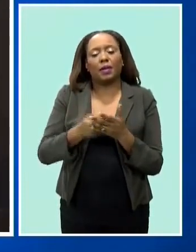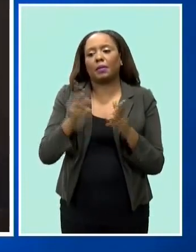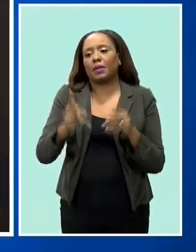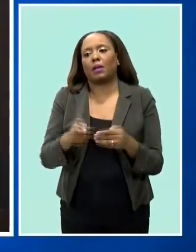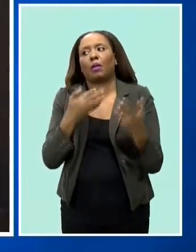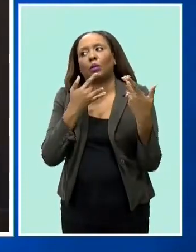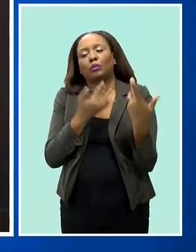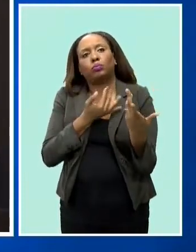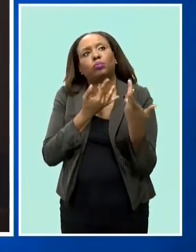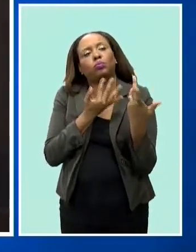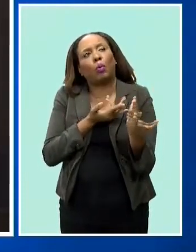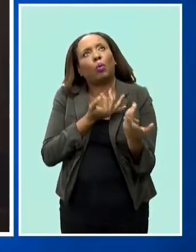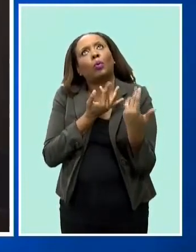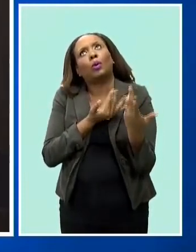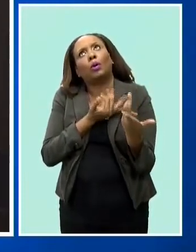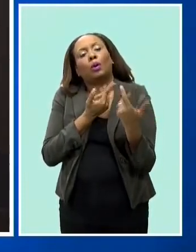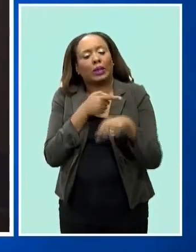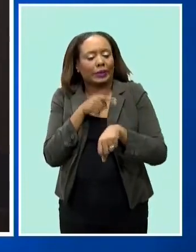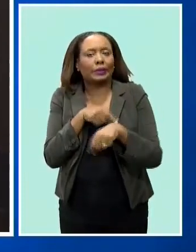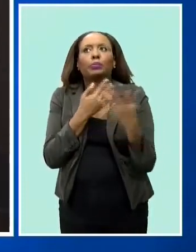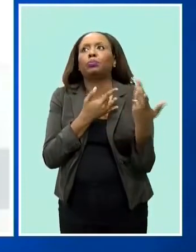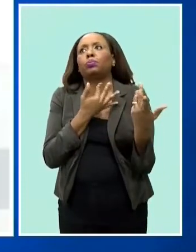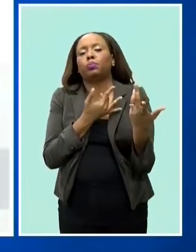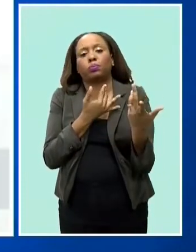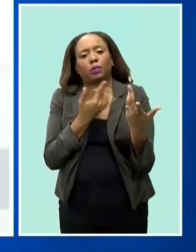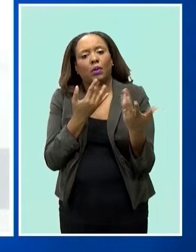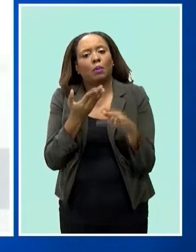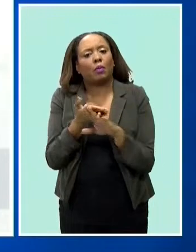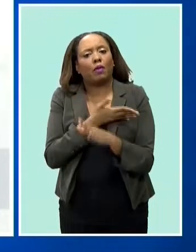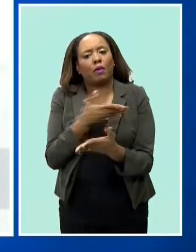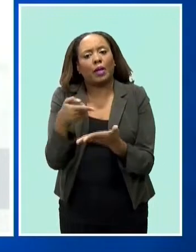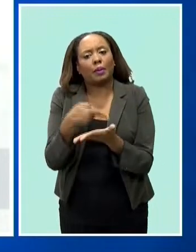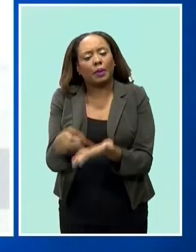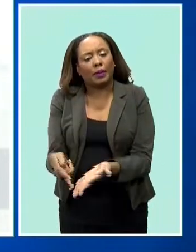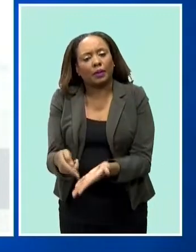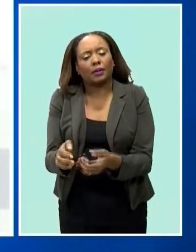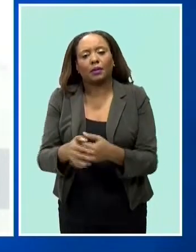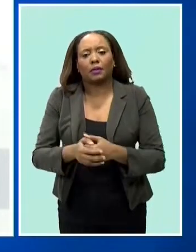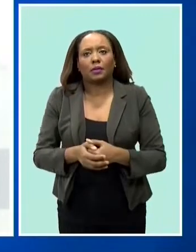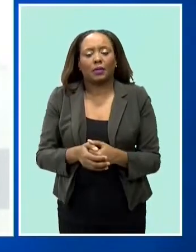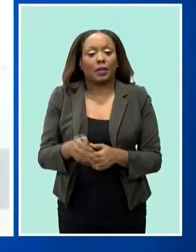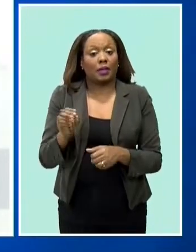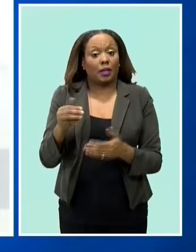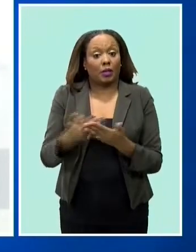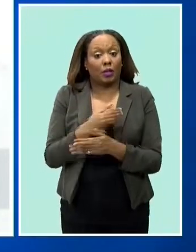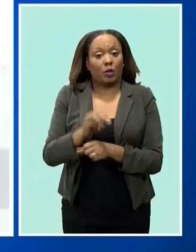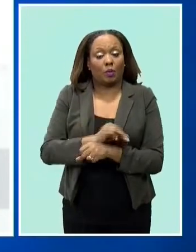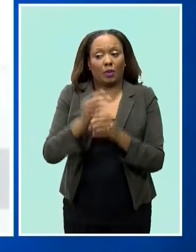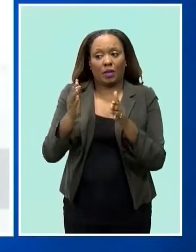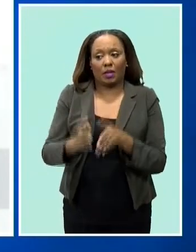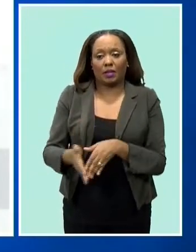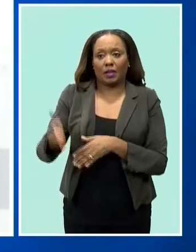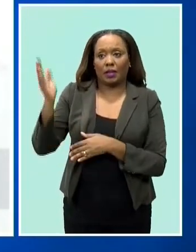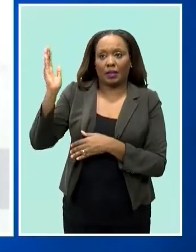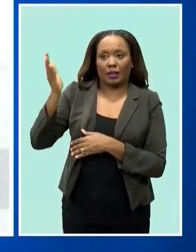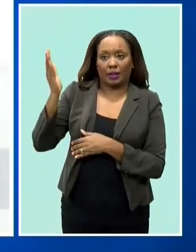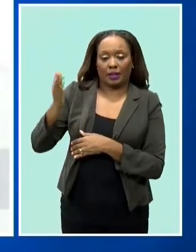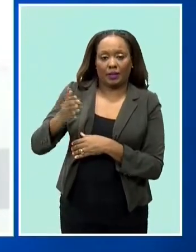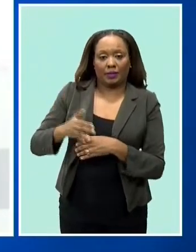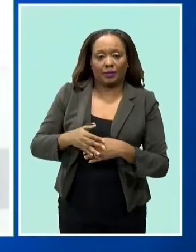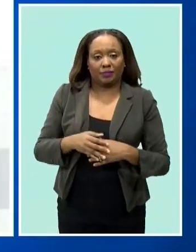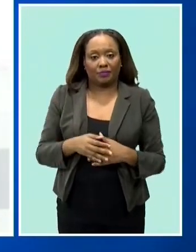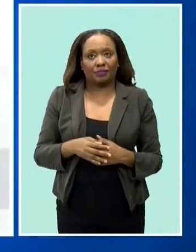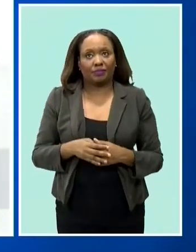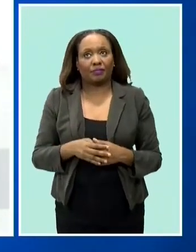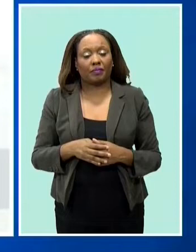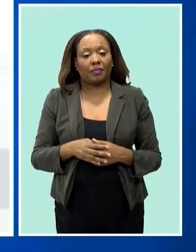paid. This was one of several issues brought to the attention of newly minted Minister of the Department of Public Service, Tabitha